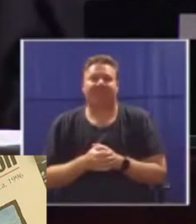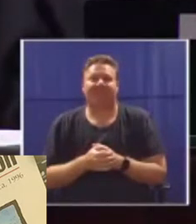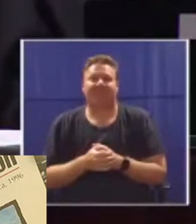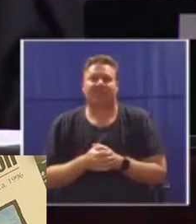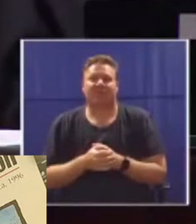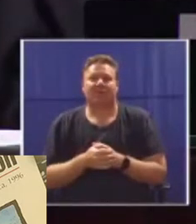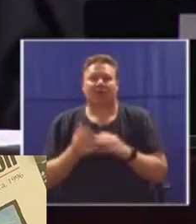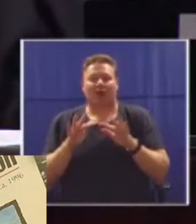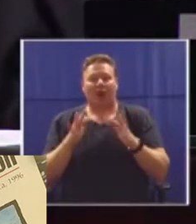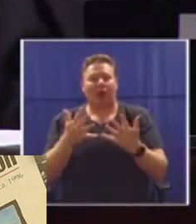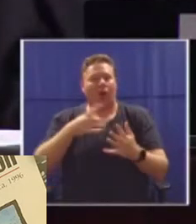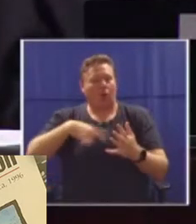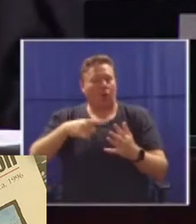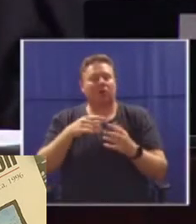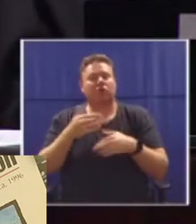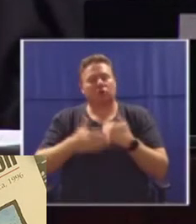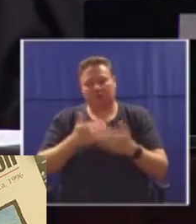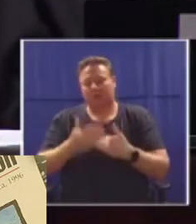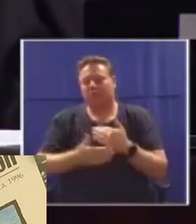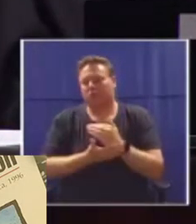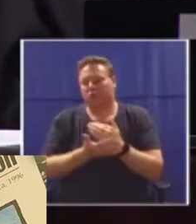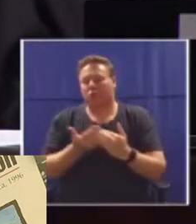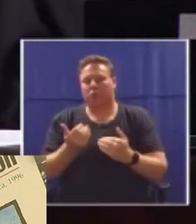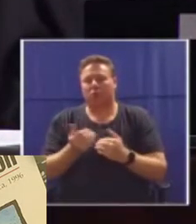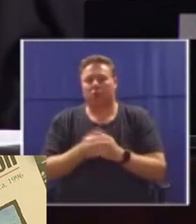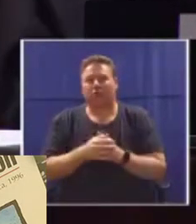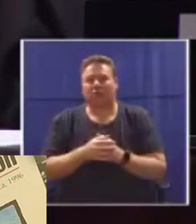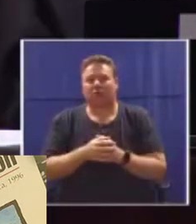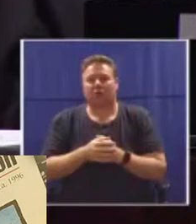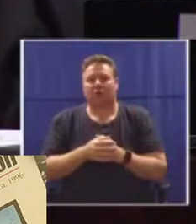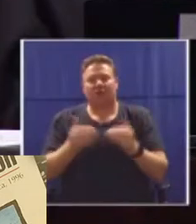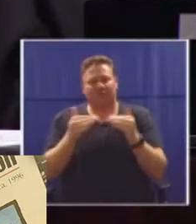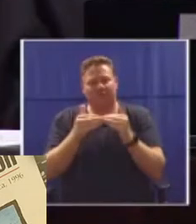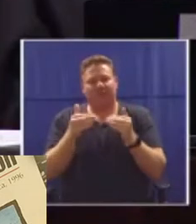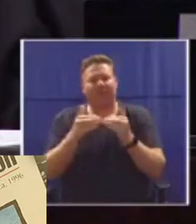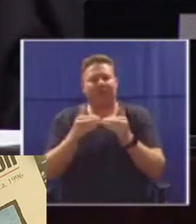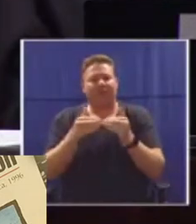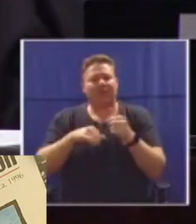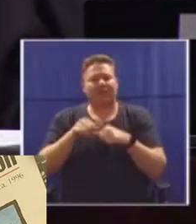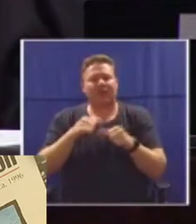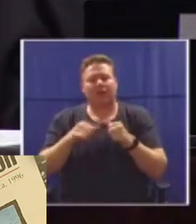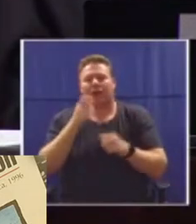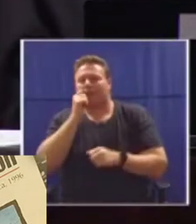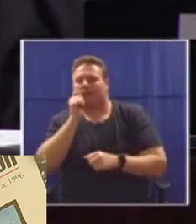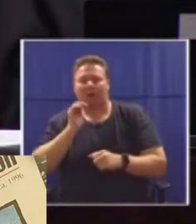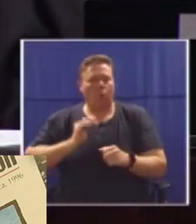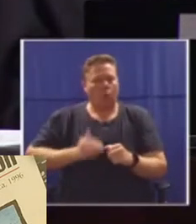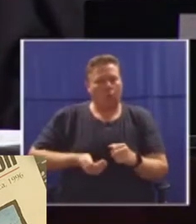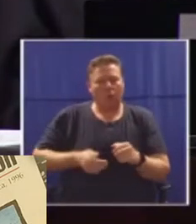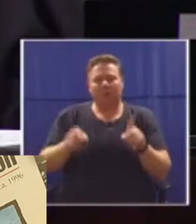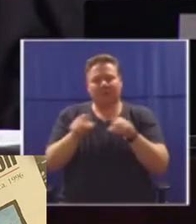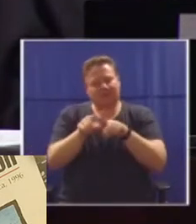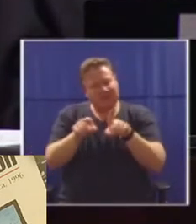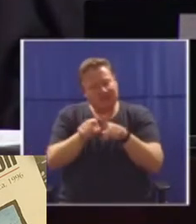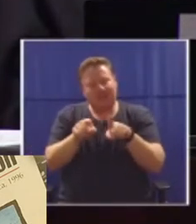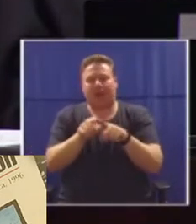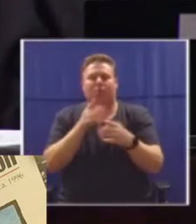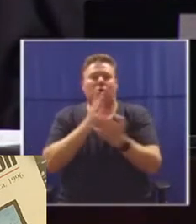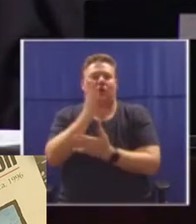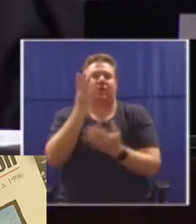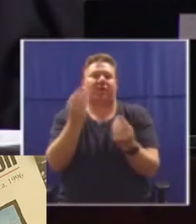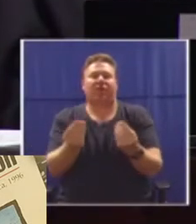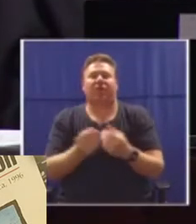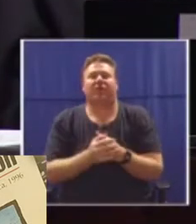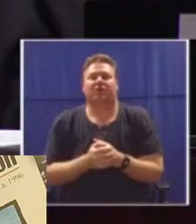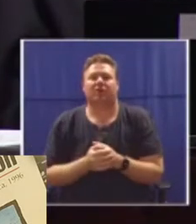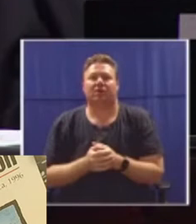Let us continue to work together to create a non-sexist society where men and women enjoy equal rights.